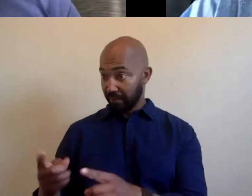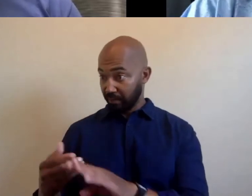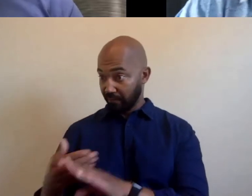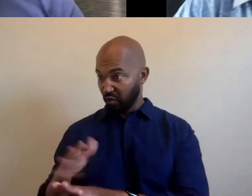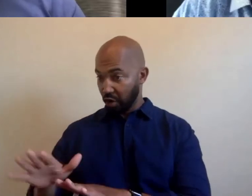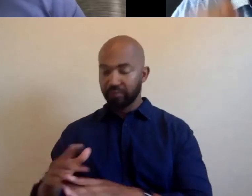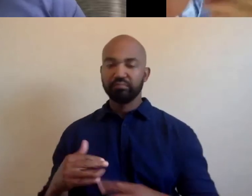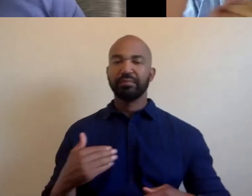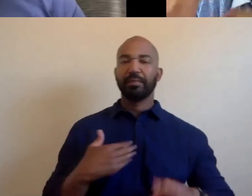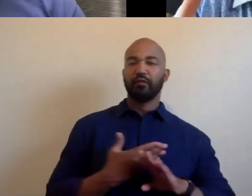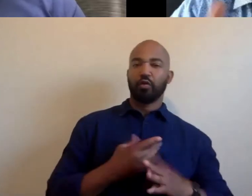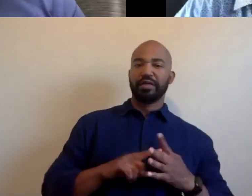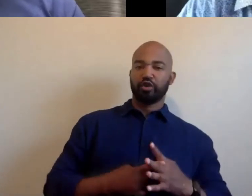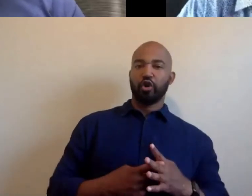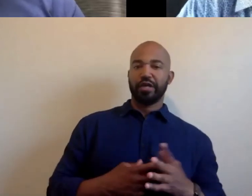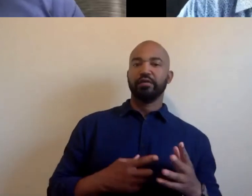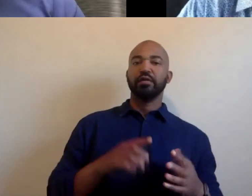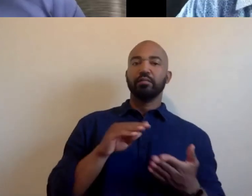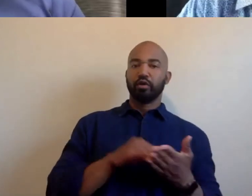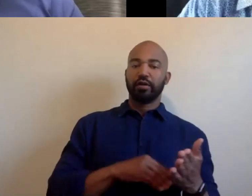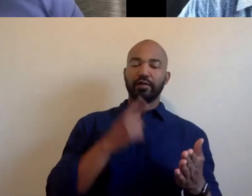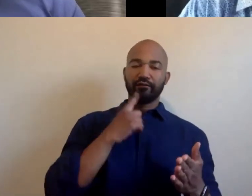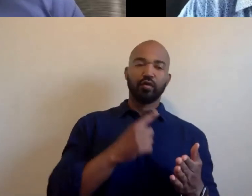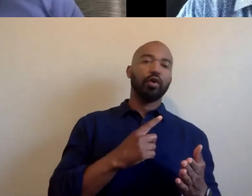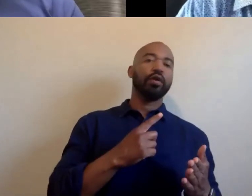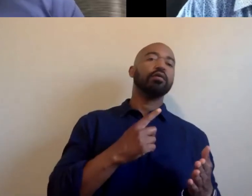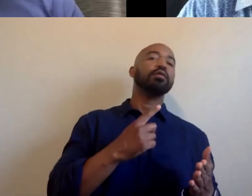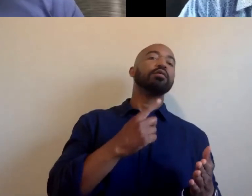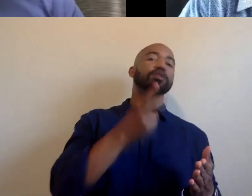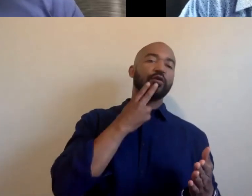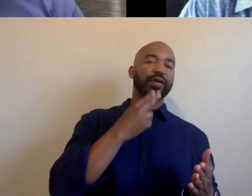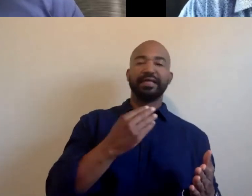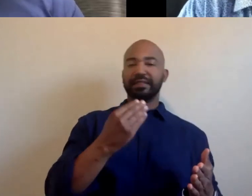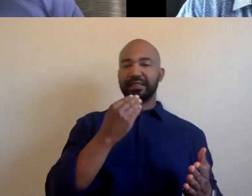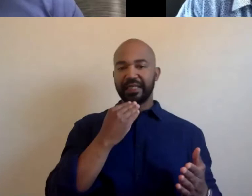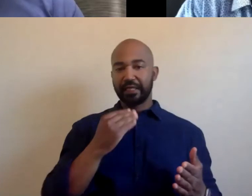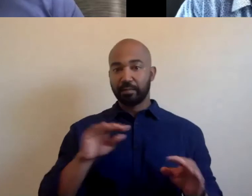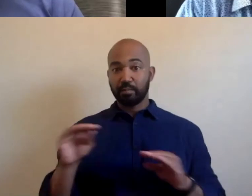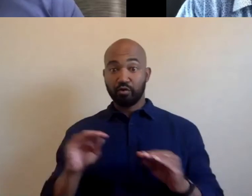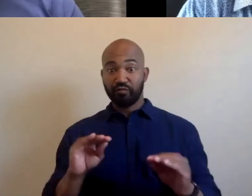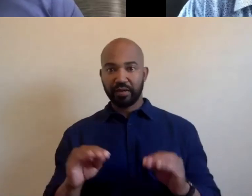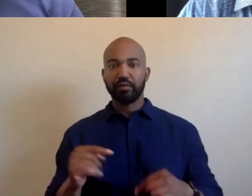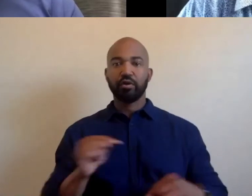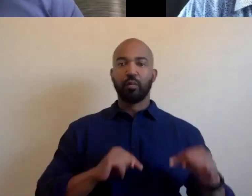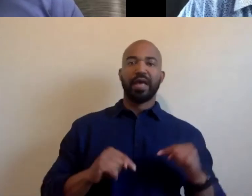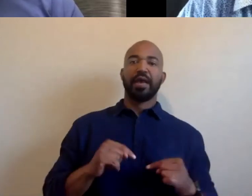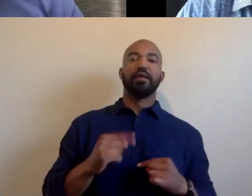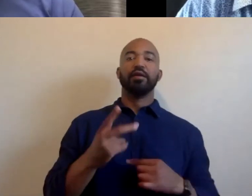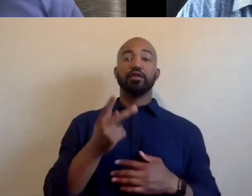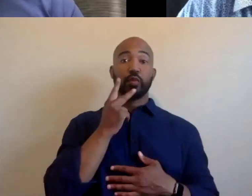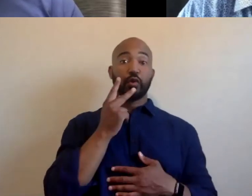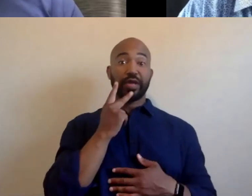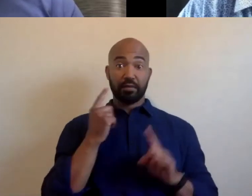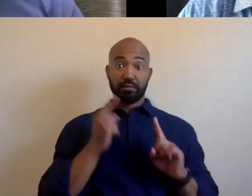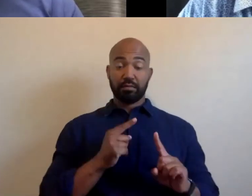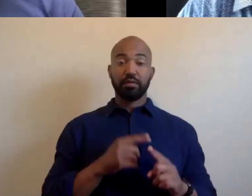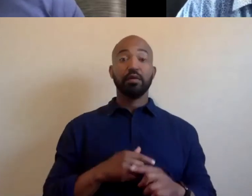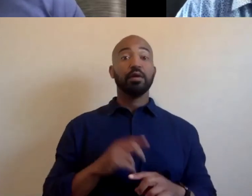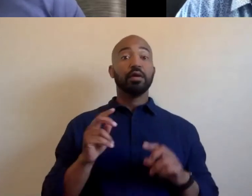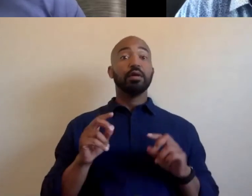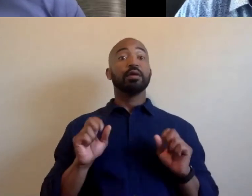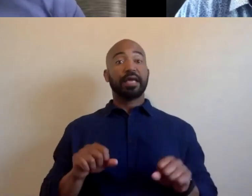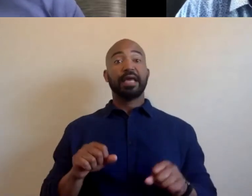jotted them down in terms of smoking and eating and movement. So if we go back to kind of looking at smoking, there's a question around, can I still be on